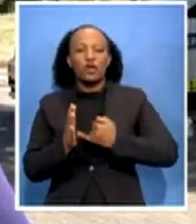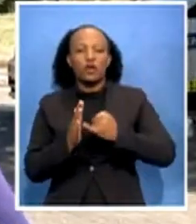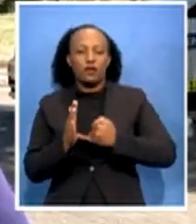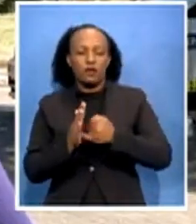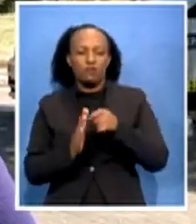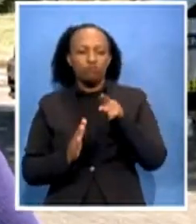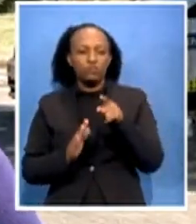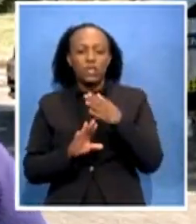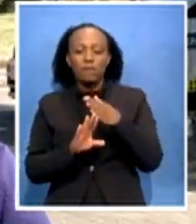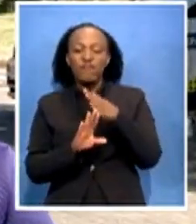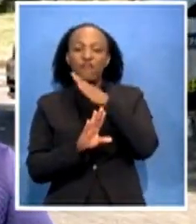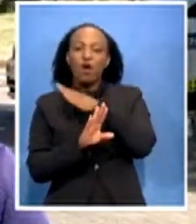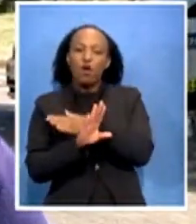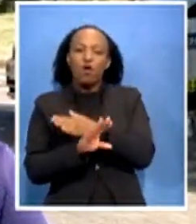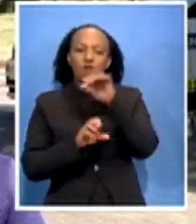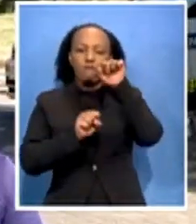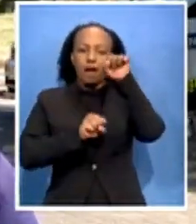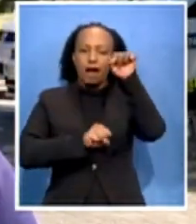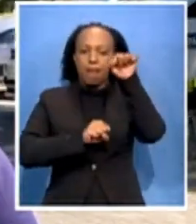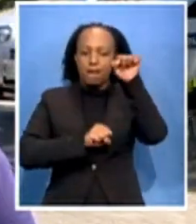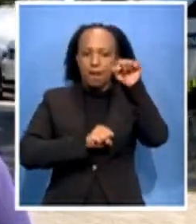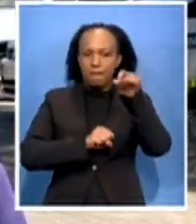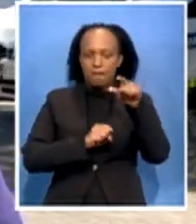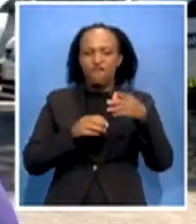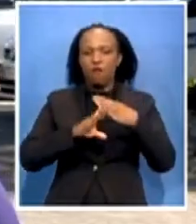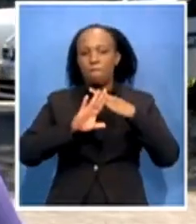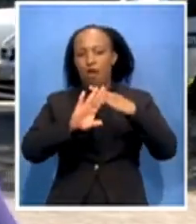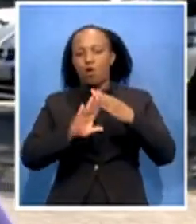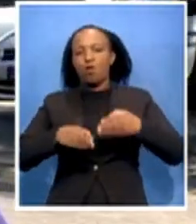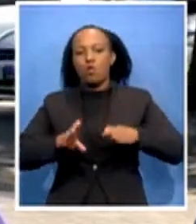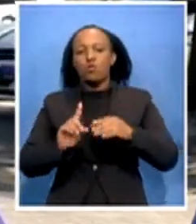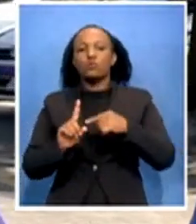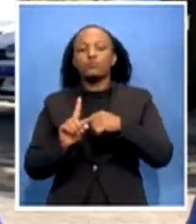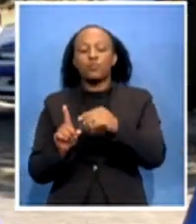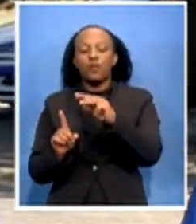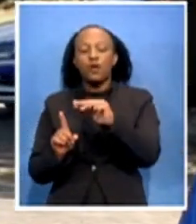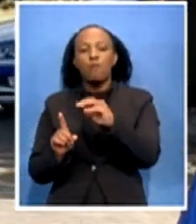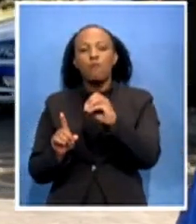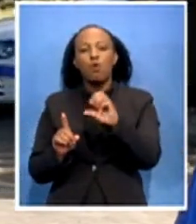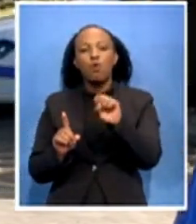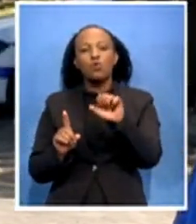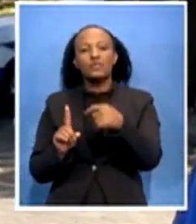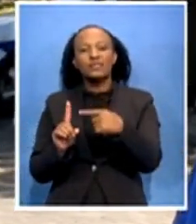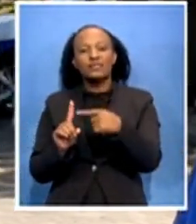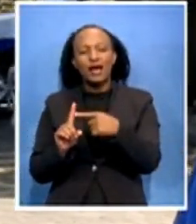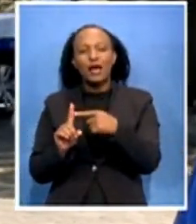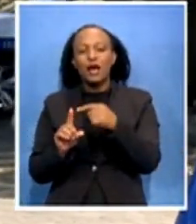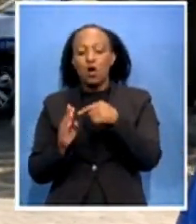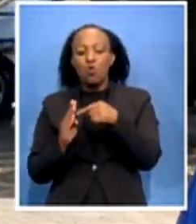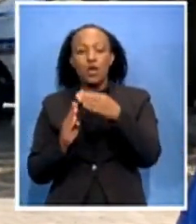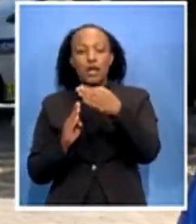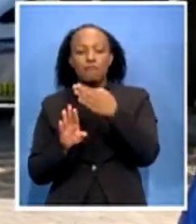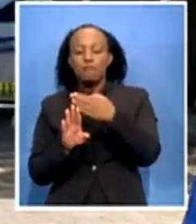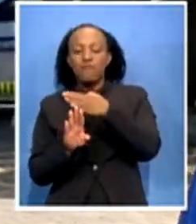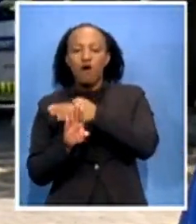that shutdown, Mosa actually drowned in the weekend before they started with that shutdown,